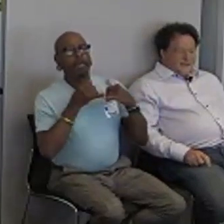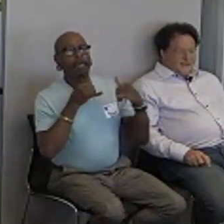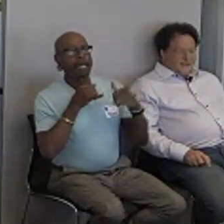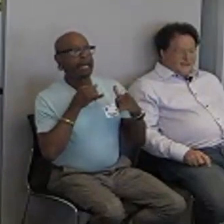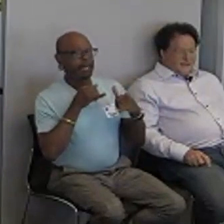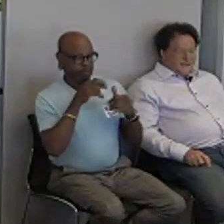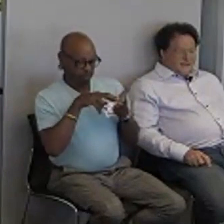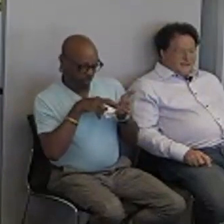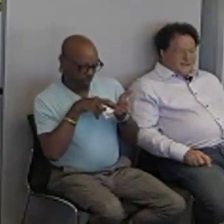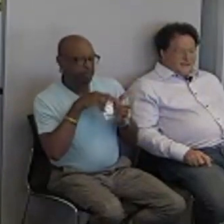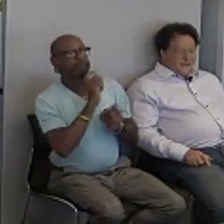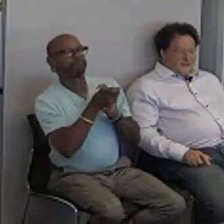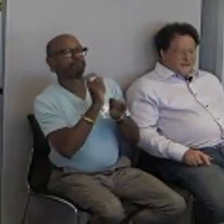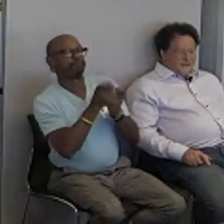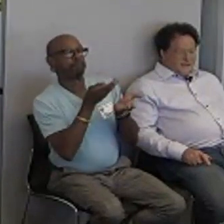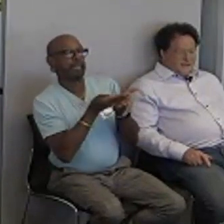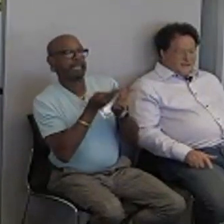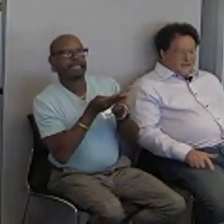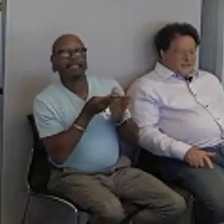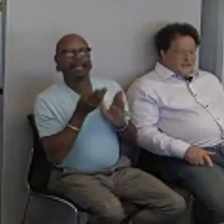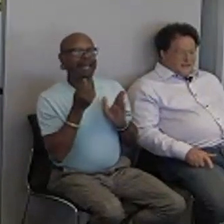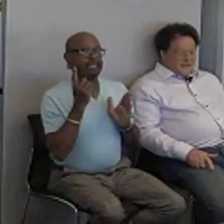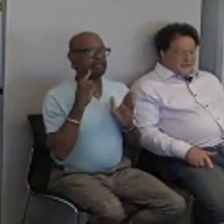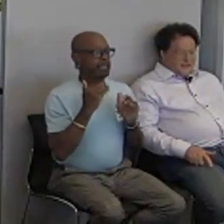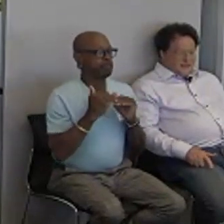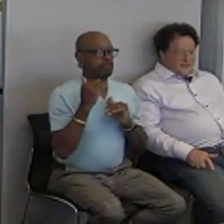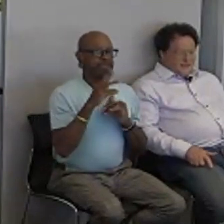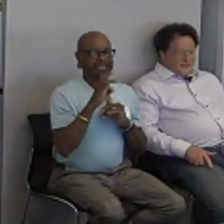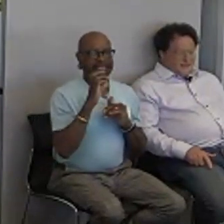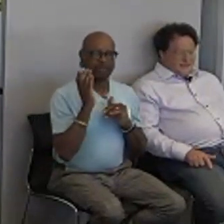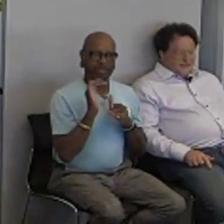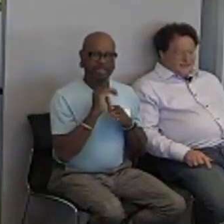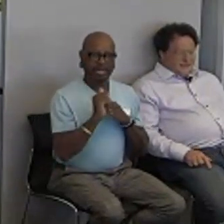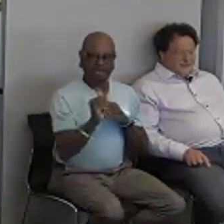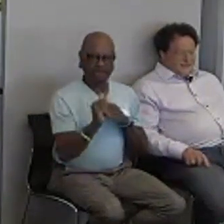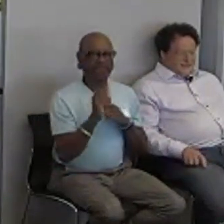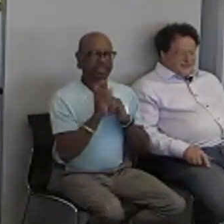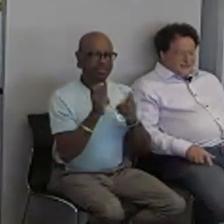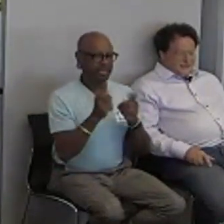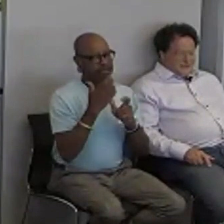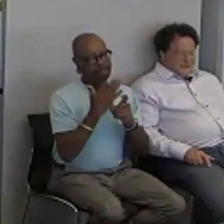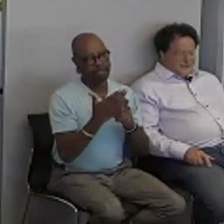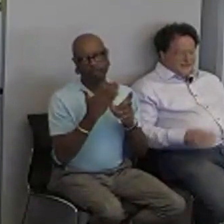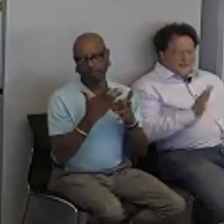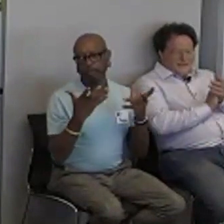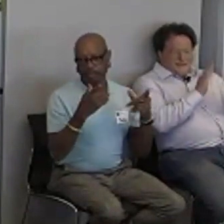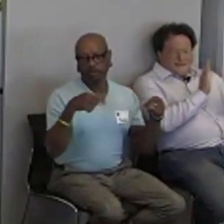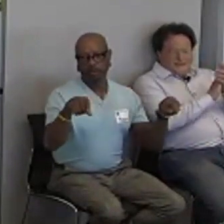the event. Last I heard, we had received over $600 in donations, so thank you very much.